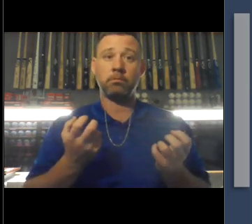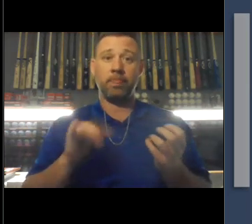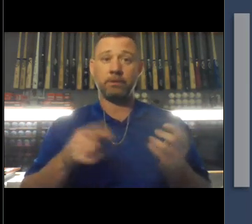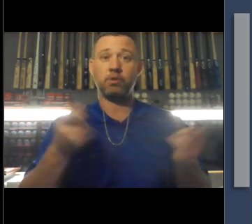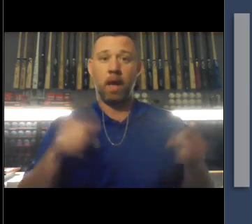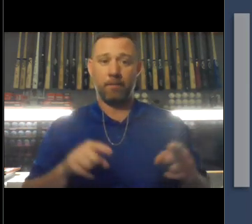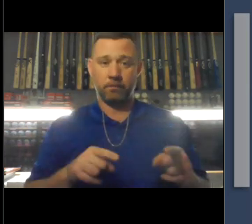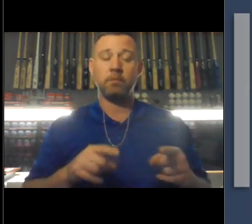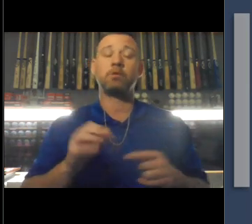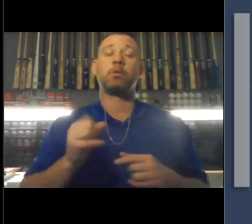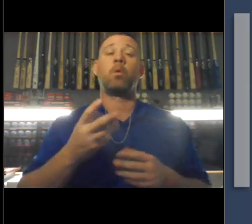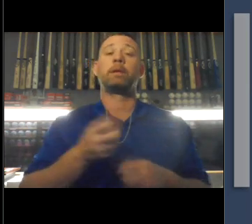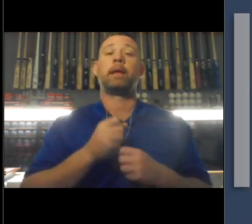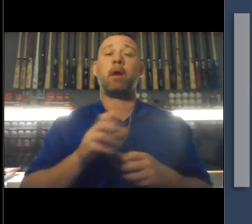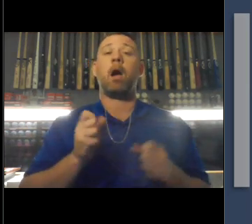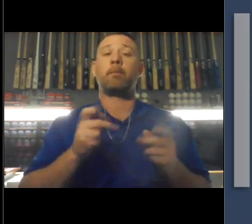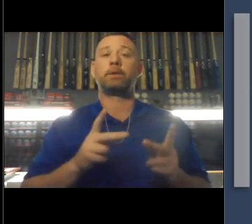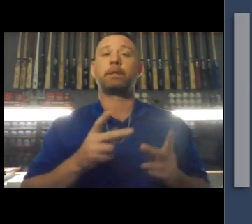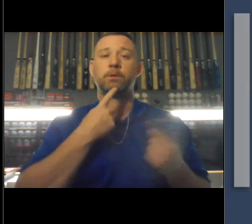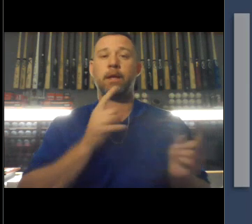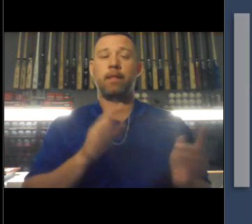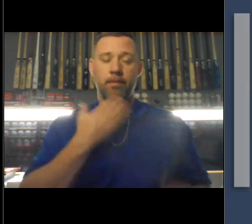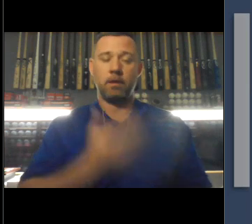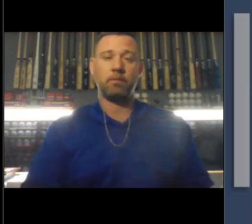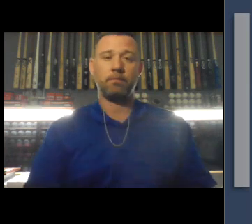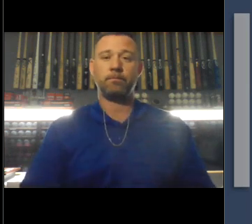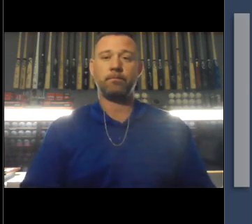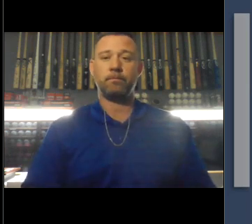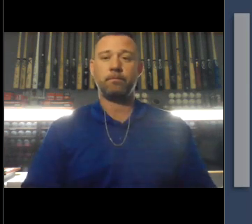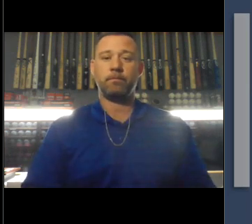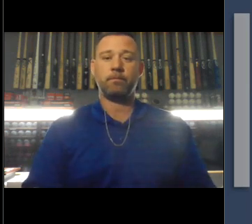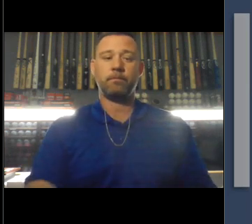wanted to take the opportunity to say those words. Thank you.